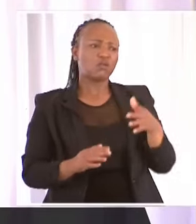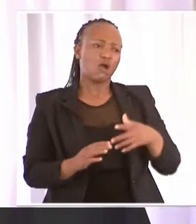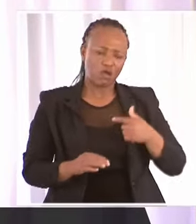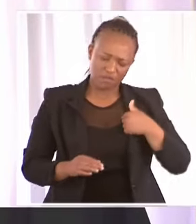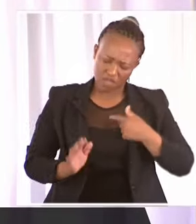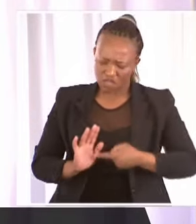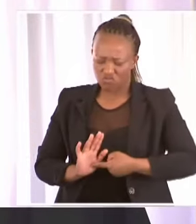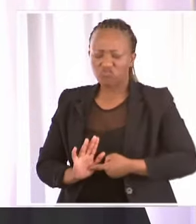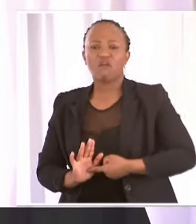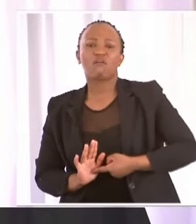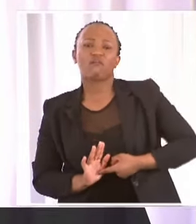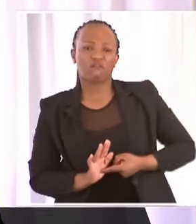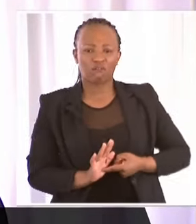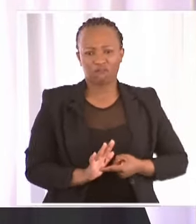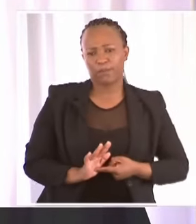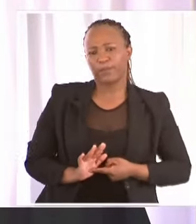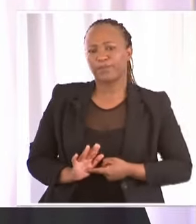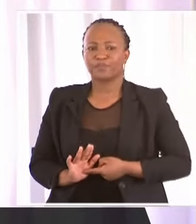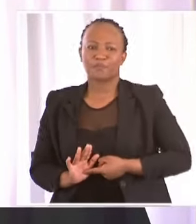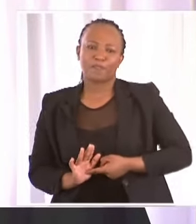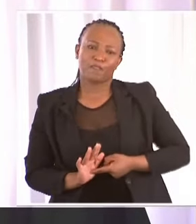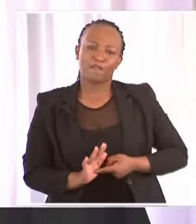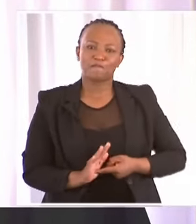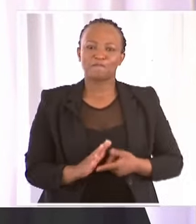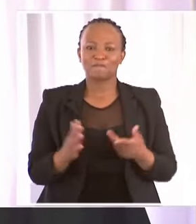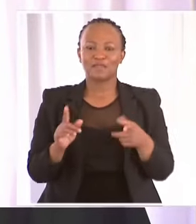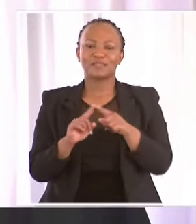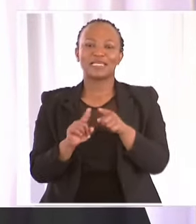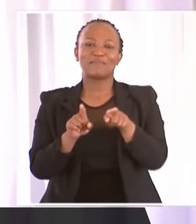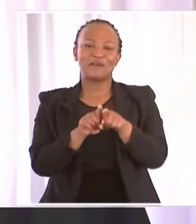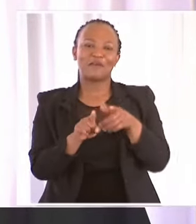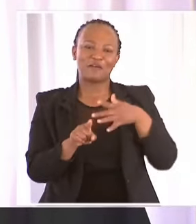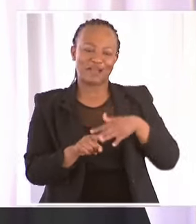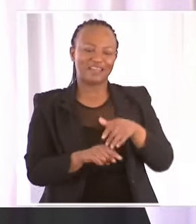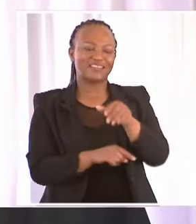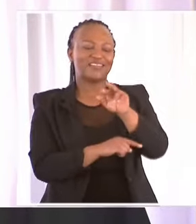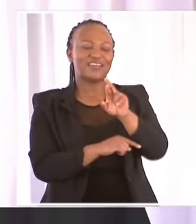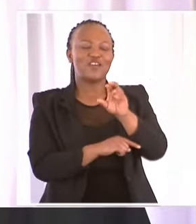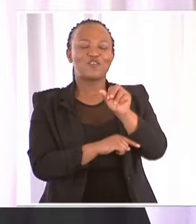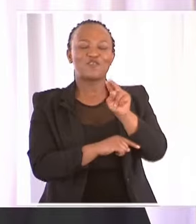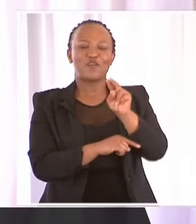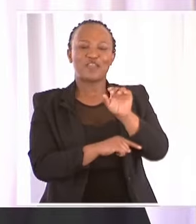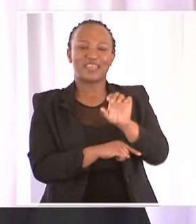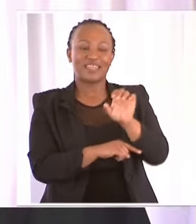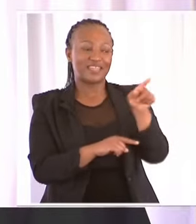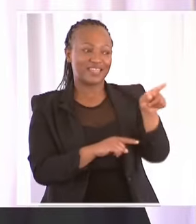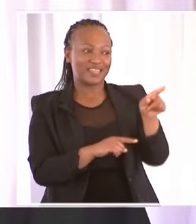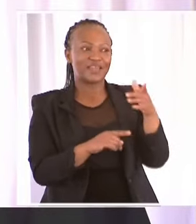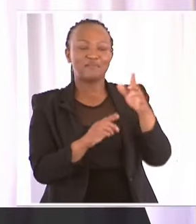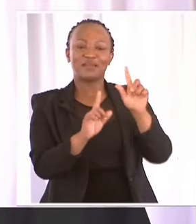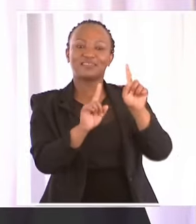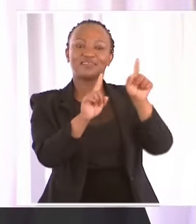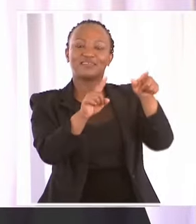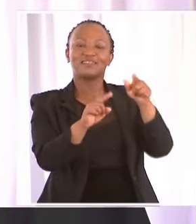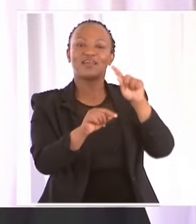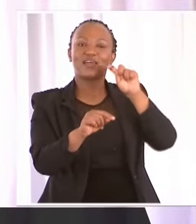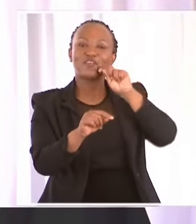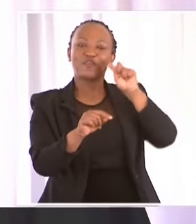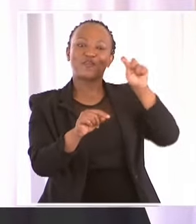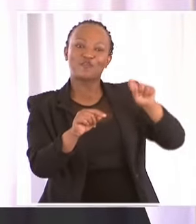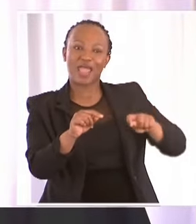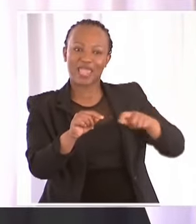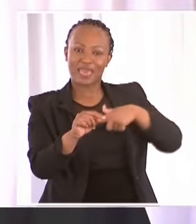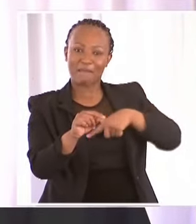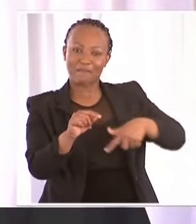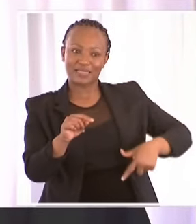showman." So I want to send Comrade Ronnie to go and talk to the Ukrainian showman, and